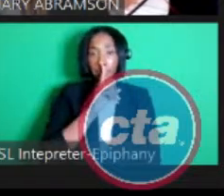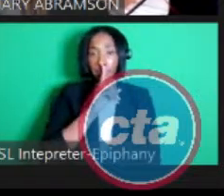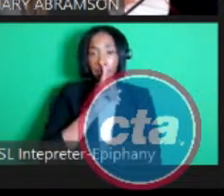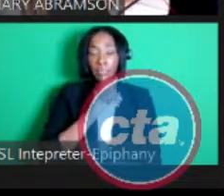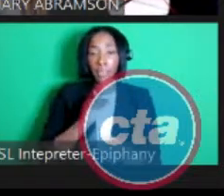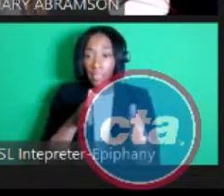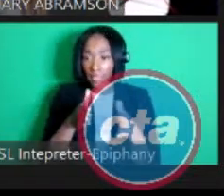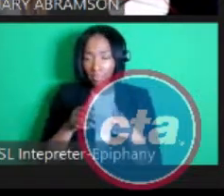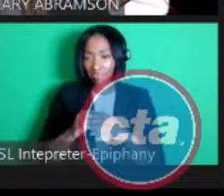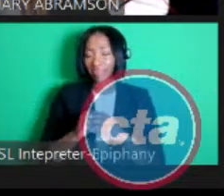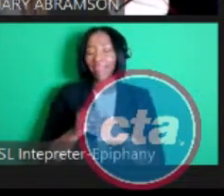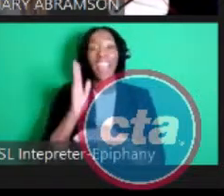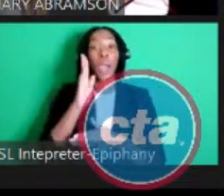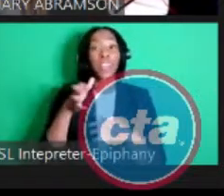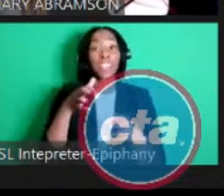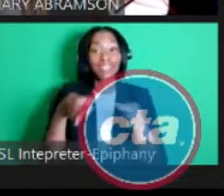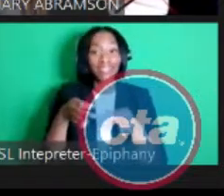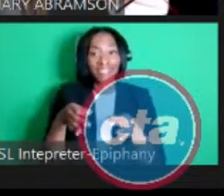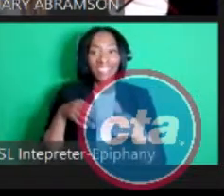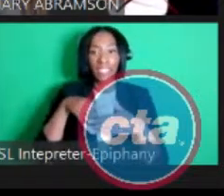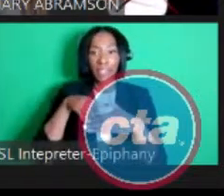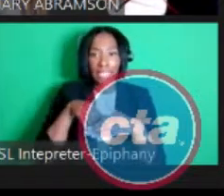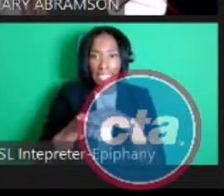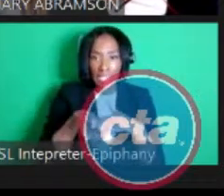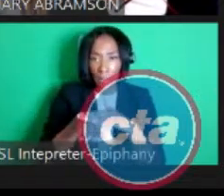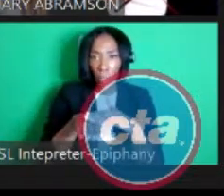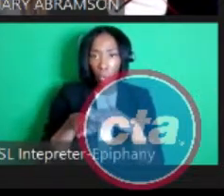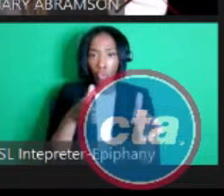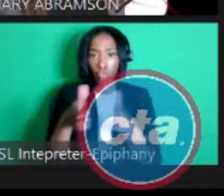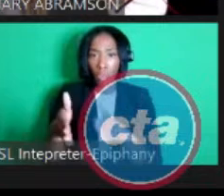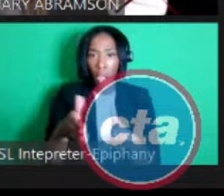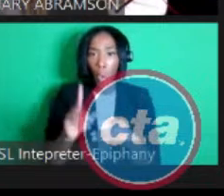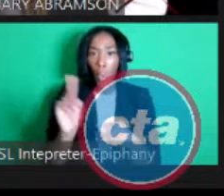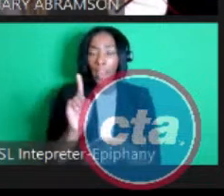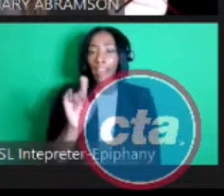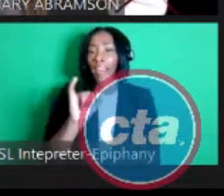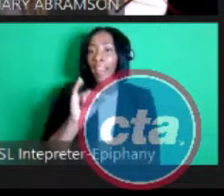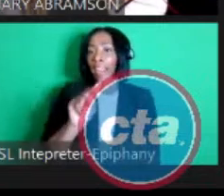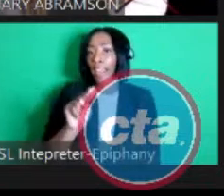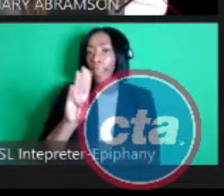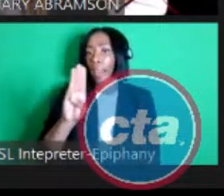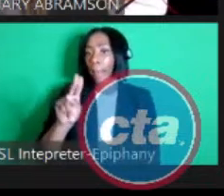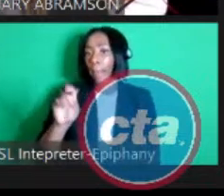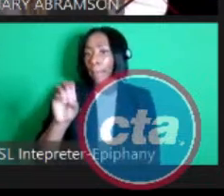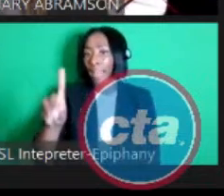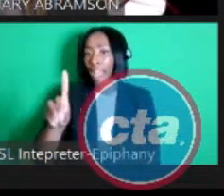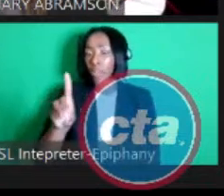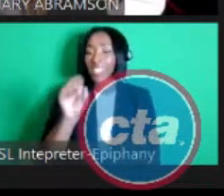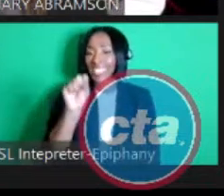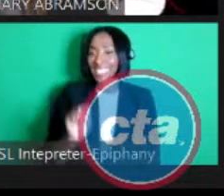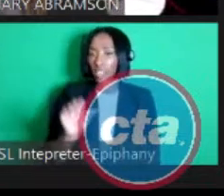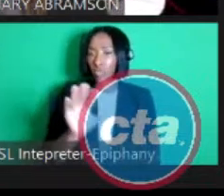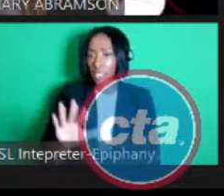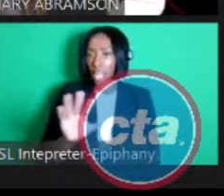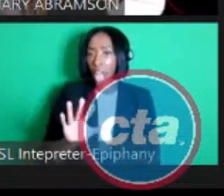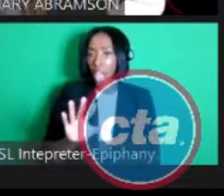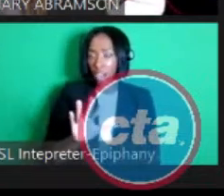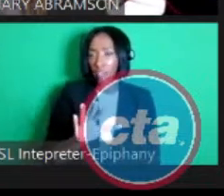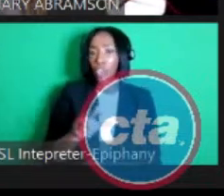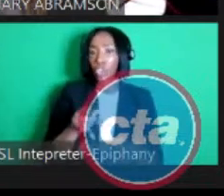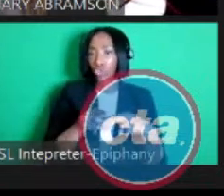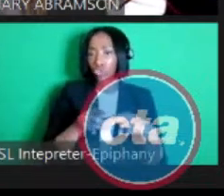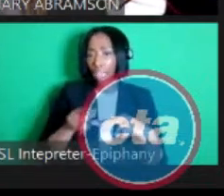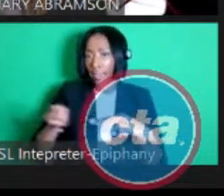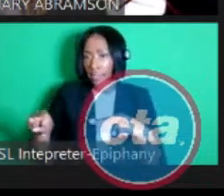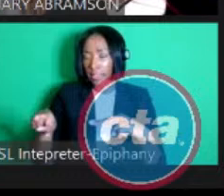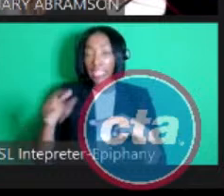to the, so I'll walk through the accessible route to the inbound platform, which is the south side of the tracks. If you come